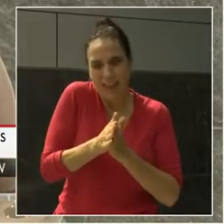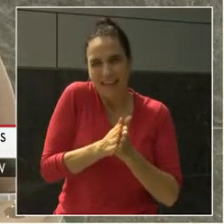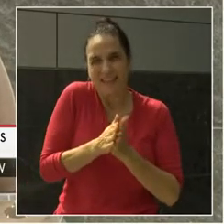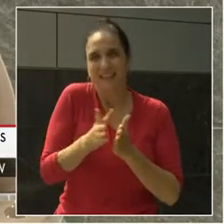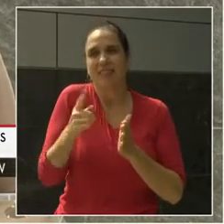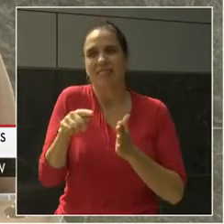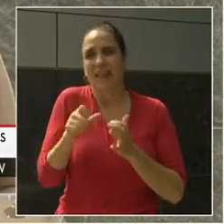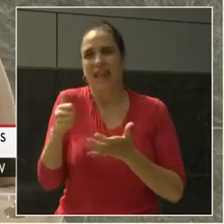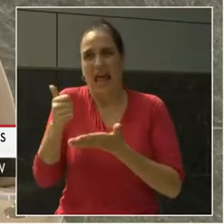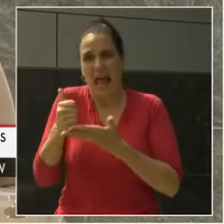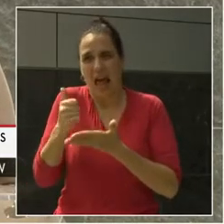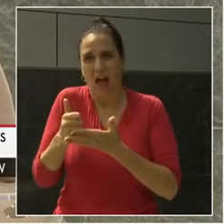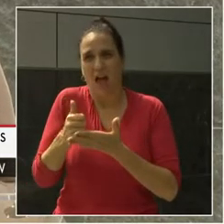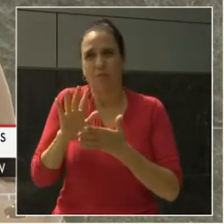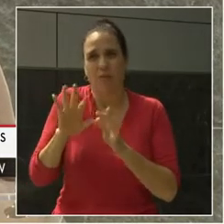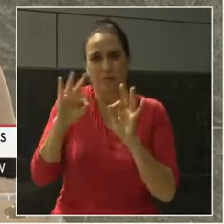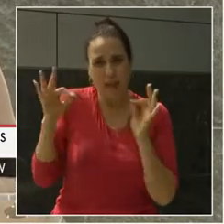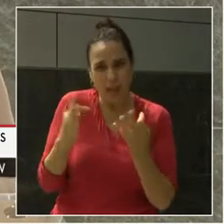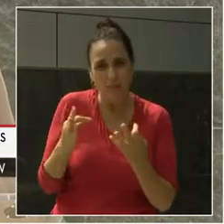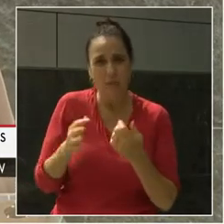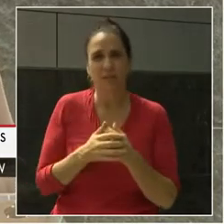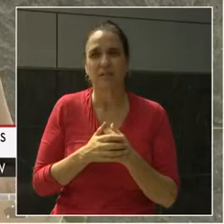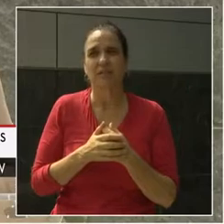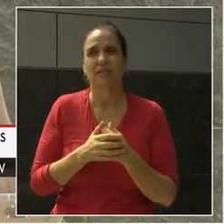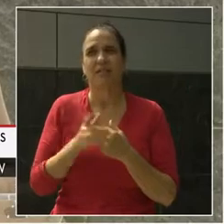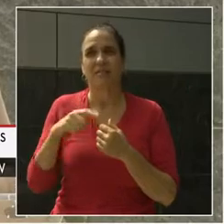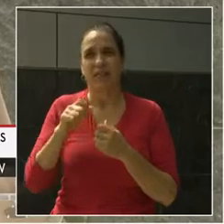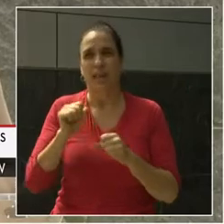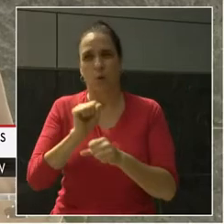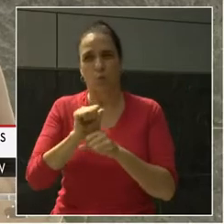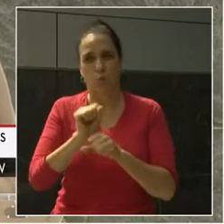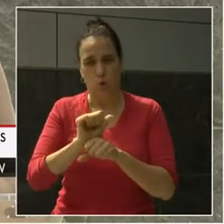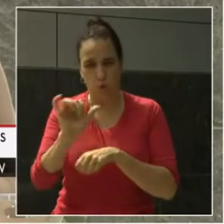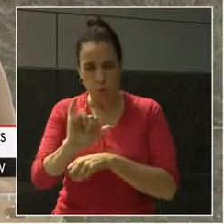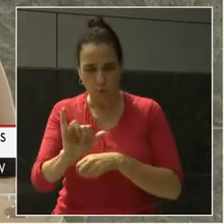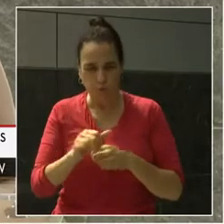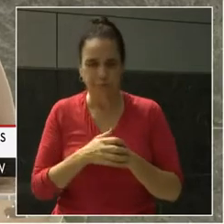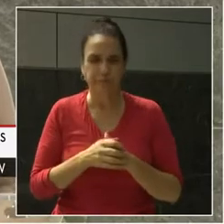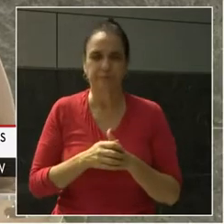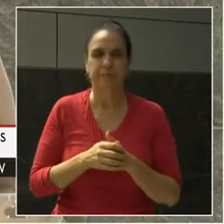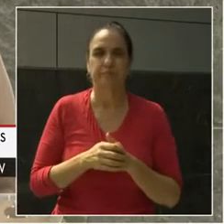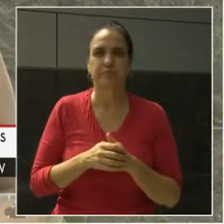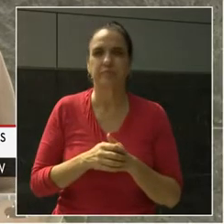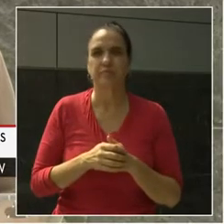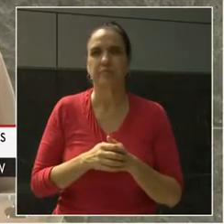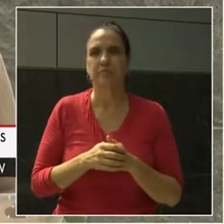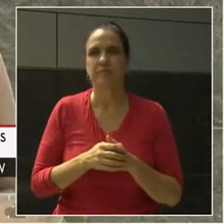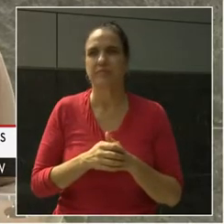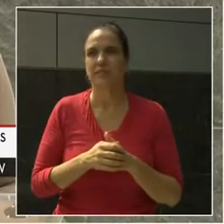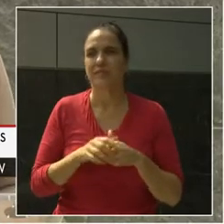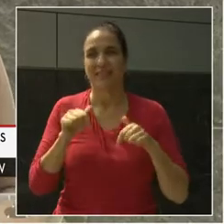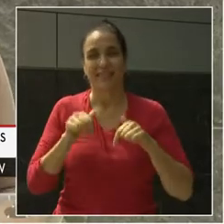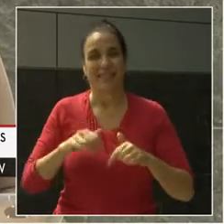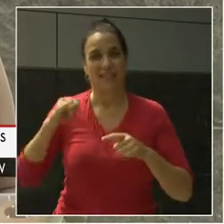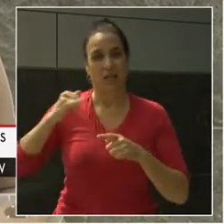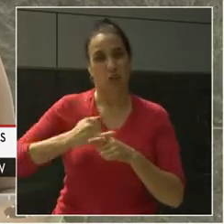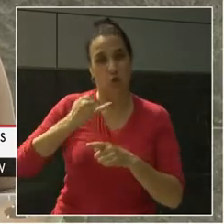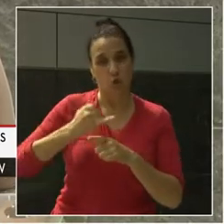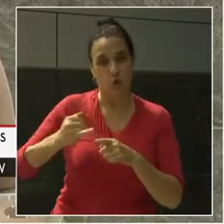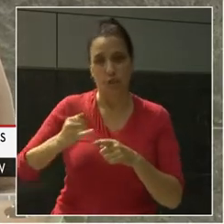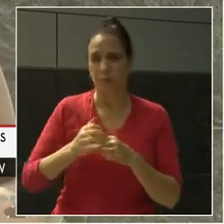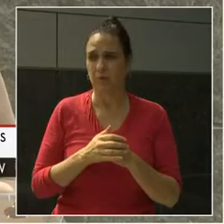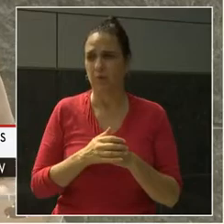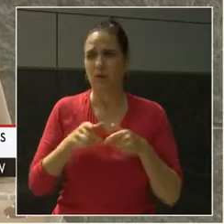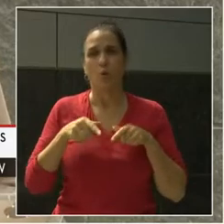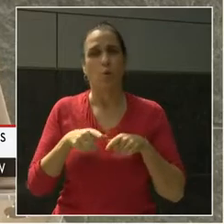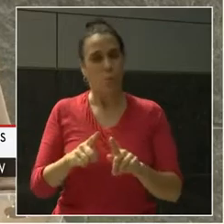they can help out their families, but they can work too. And this internship,